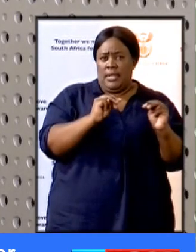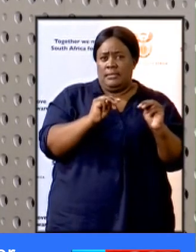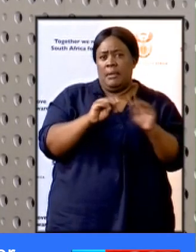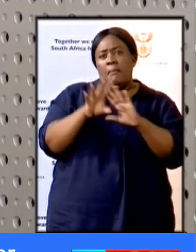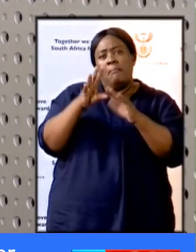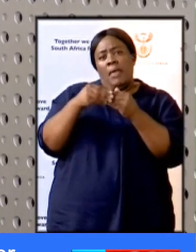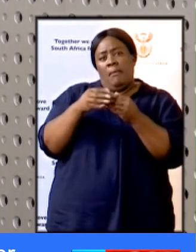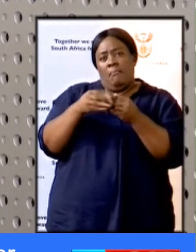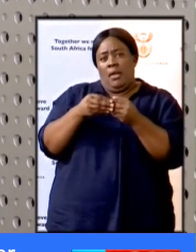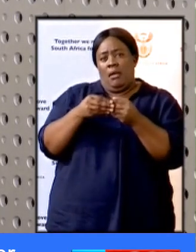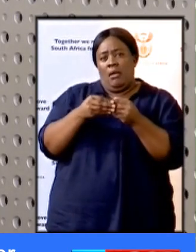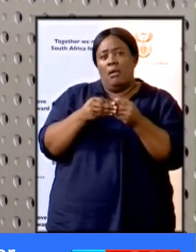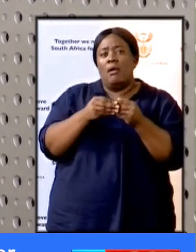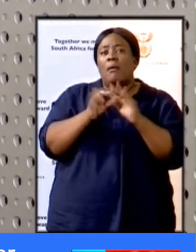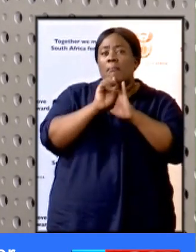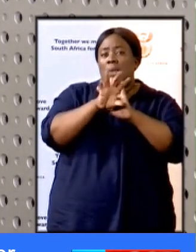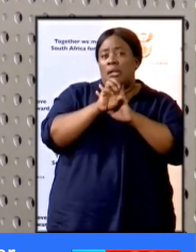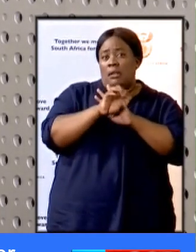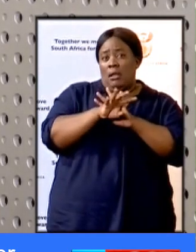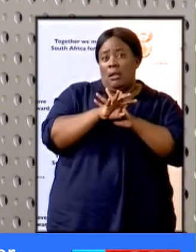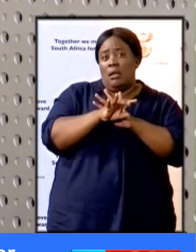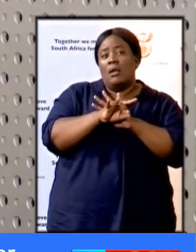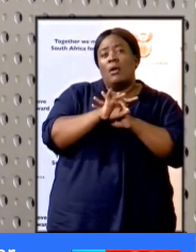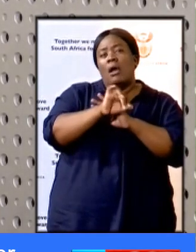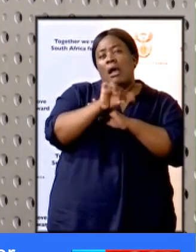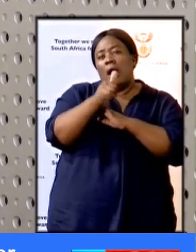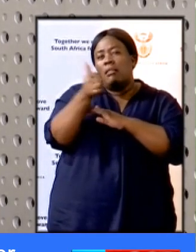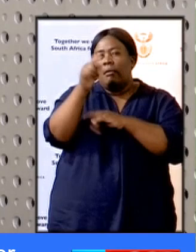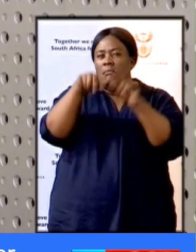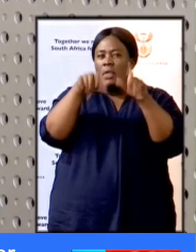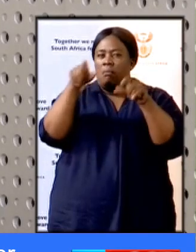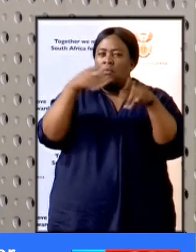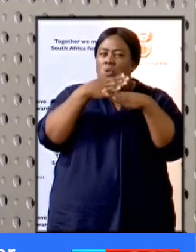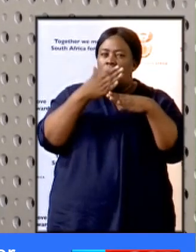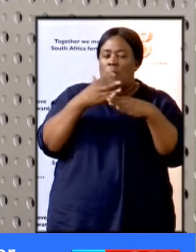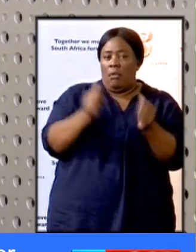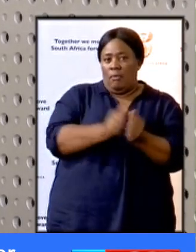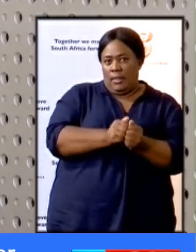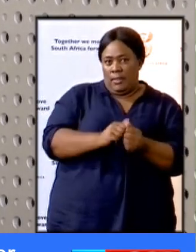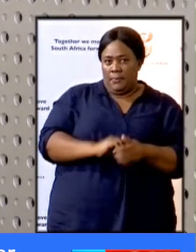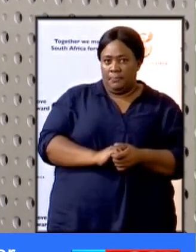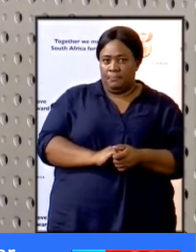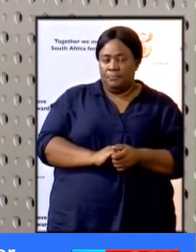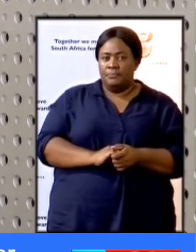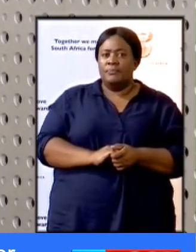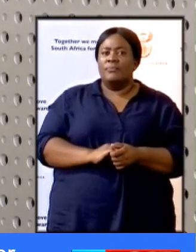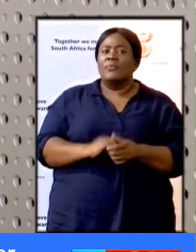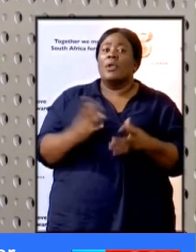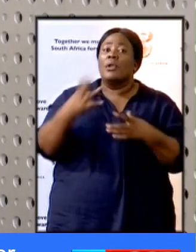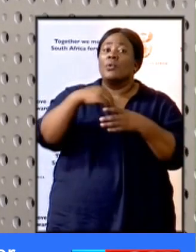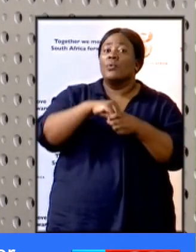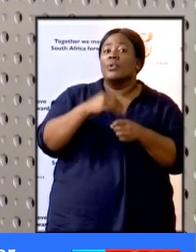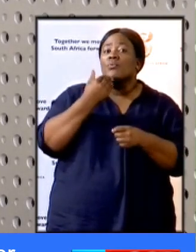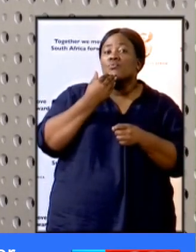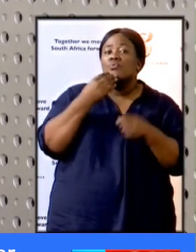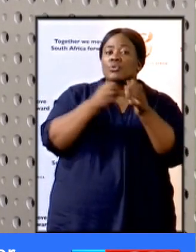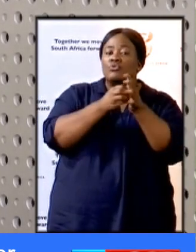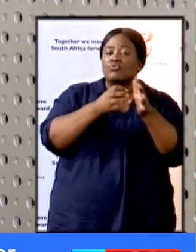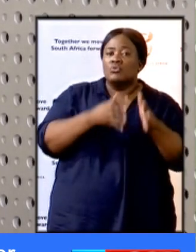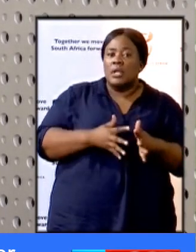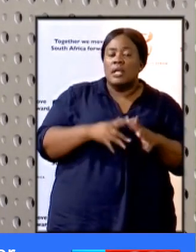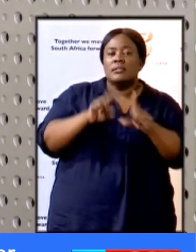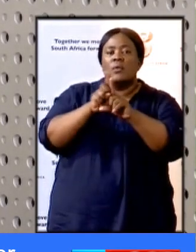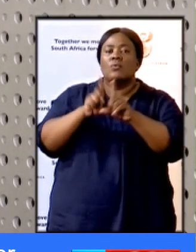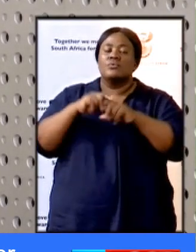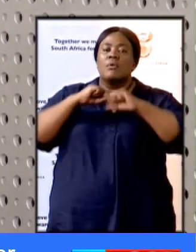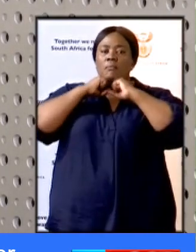media, and to all our stakeholders out there, including students and